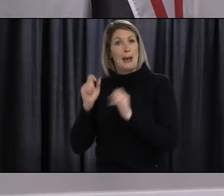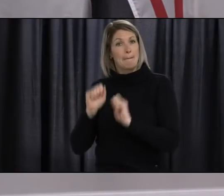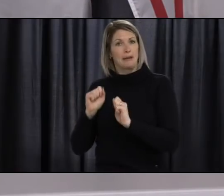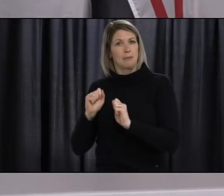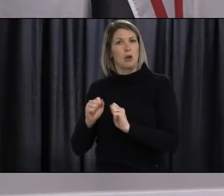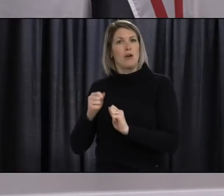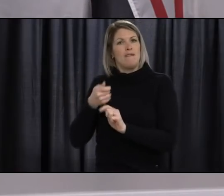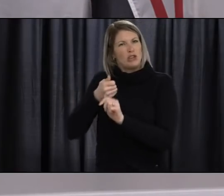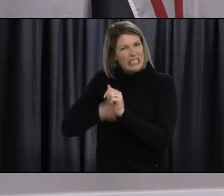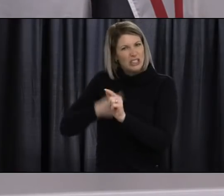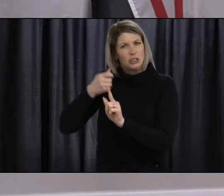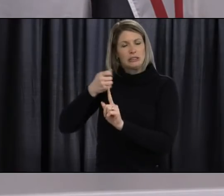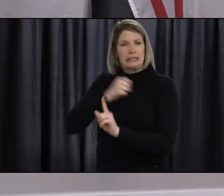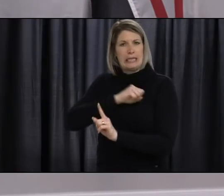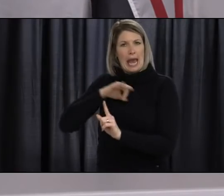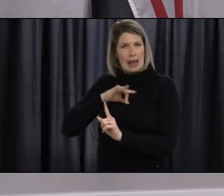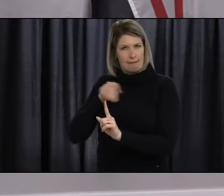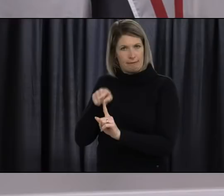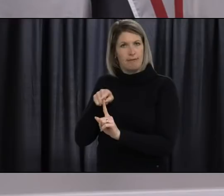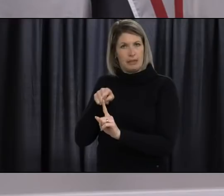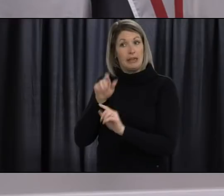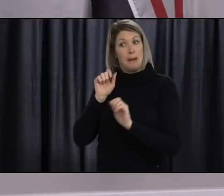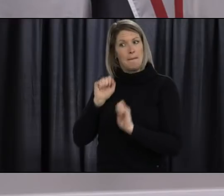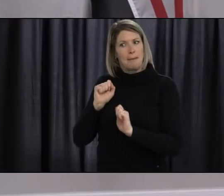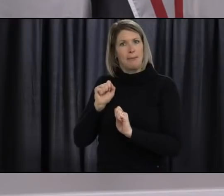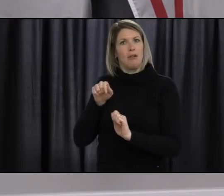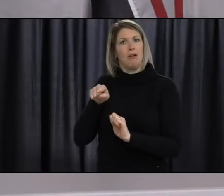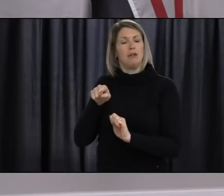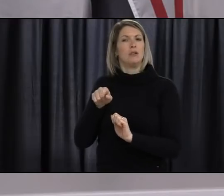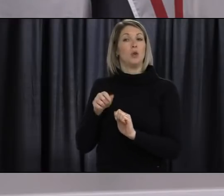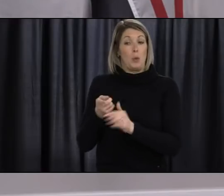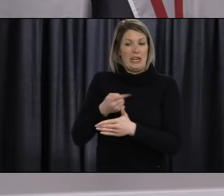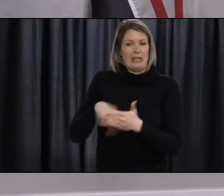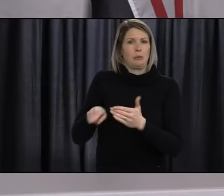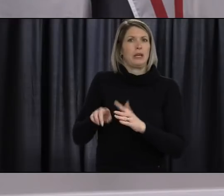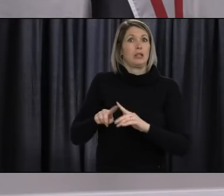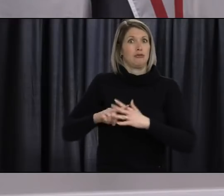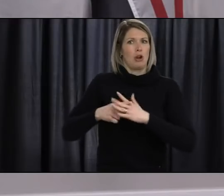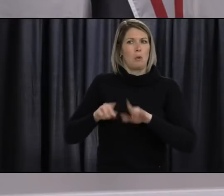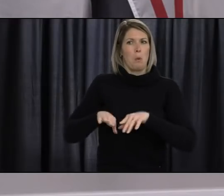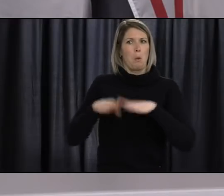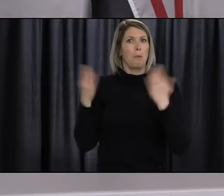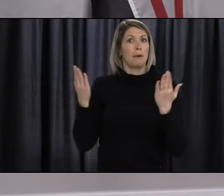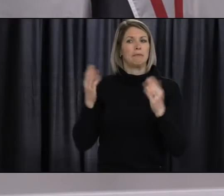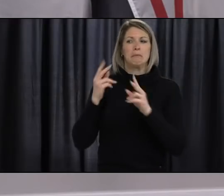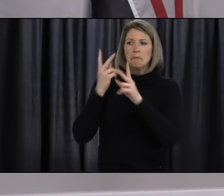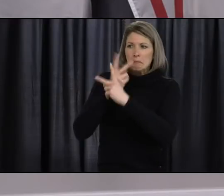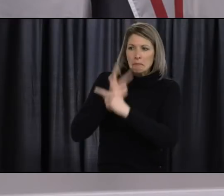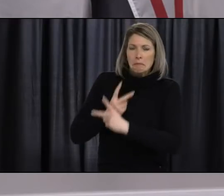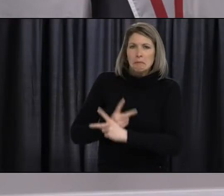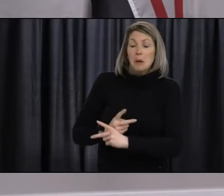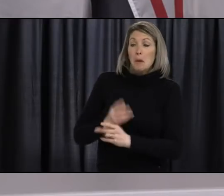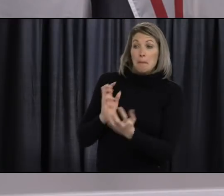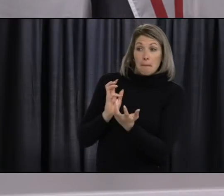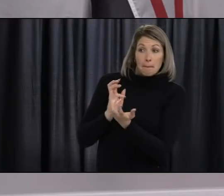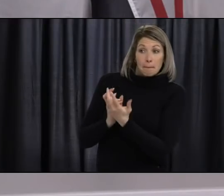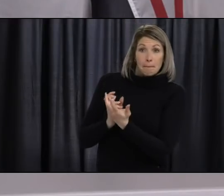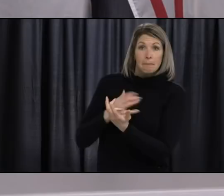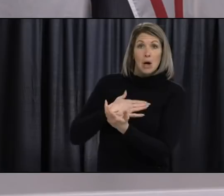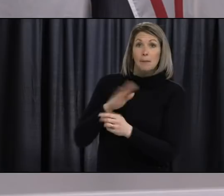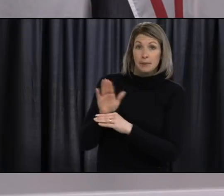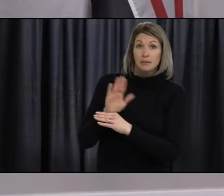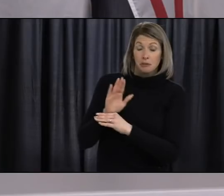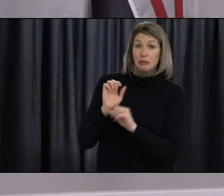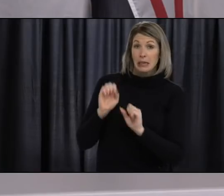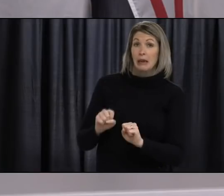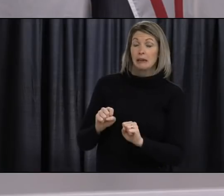the recent information that we have as a province and on behalf of the federal government as well. We all know that this is another example by